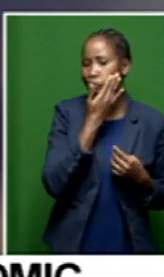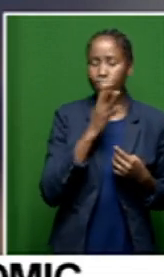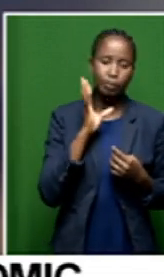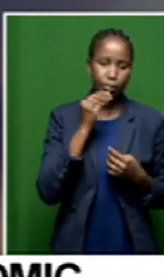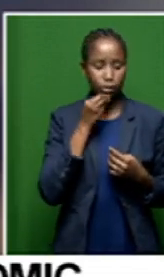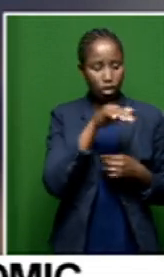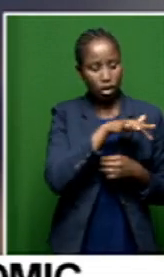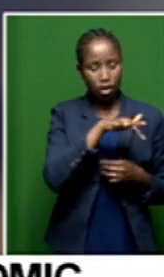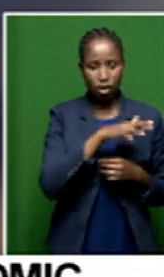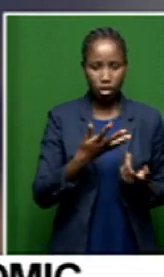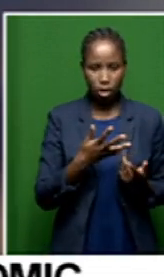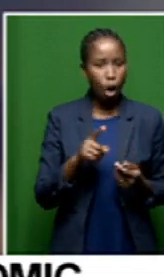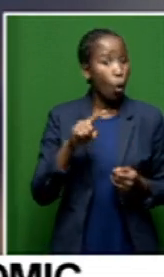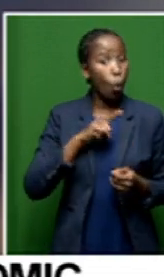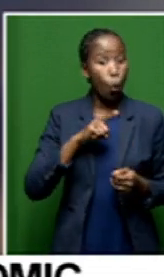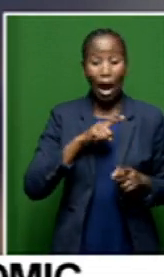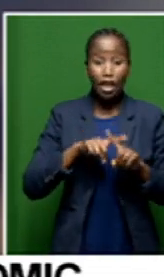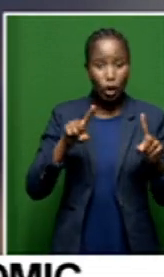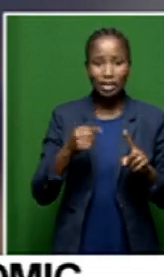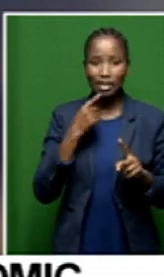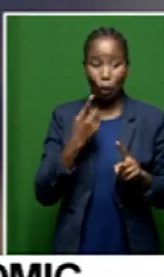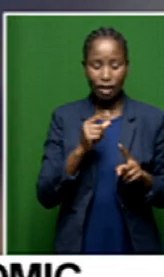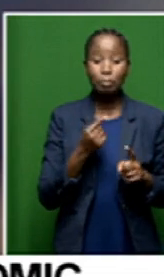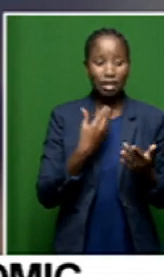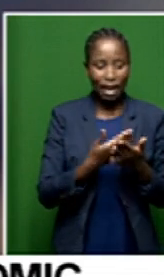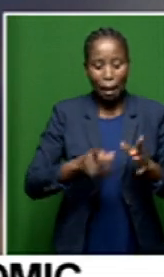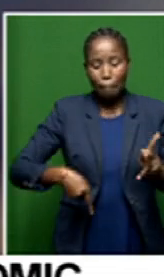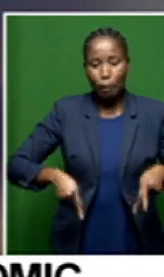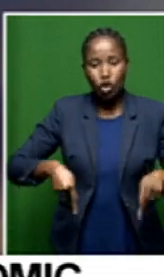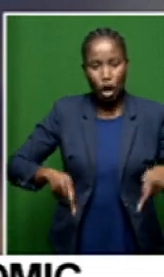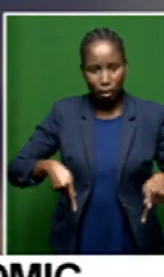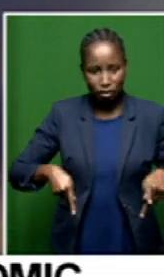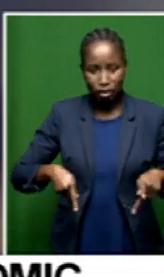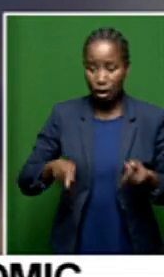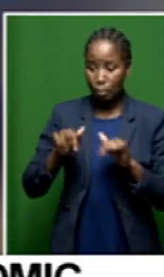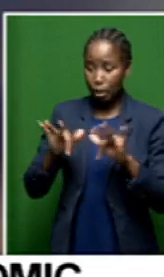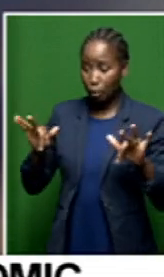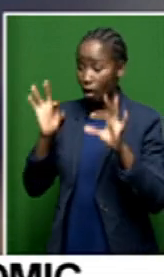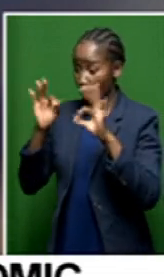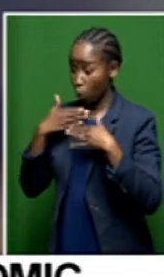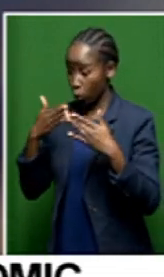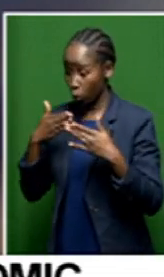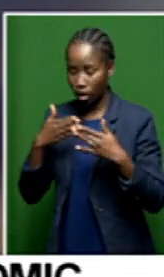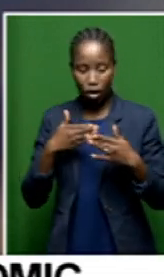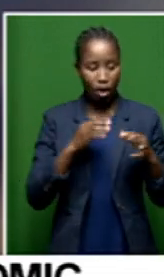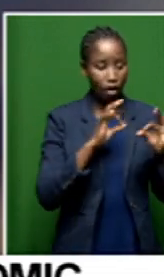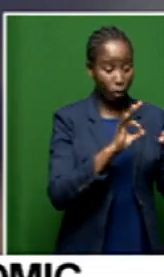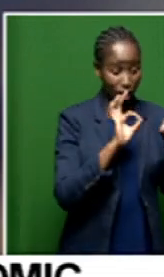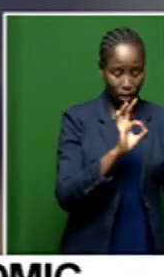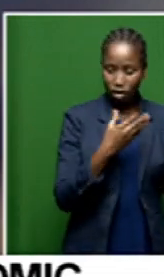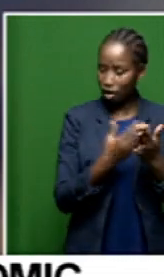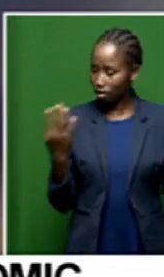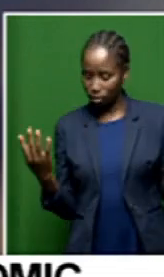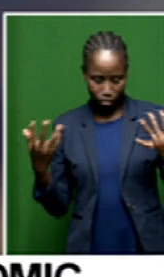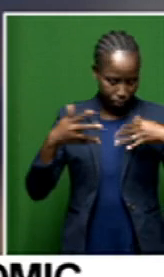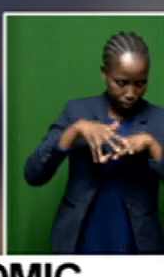don't we ensure that we leverage procurement to bring these people into more formal economy, to give them access to market opportunity